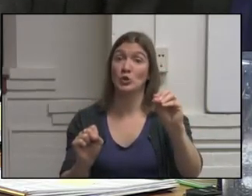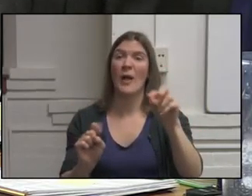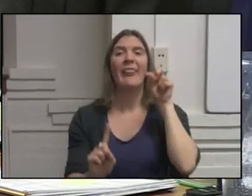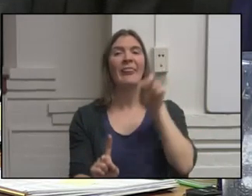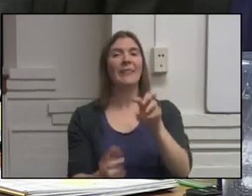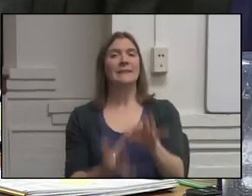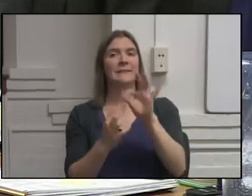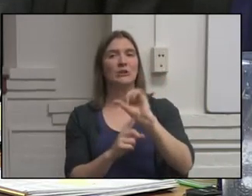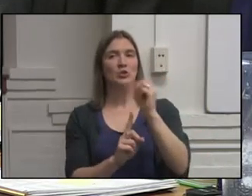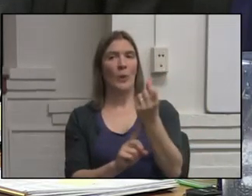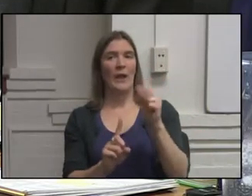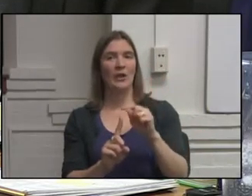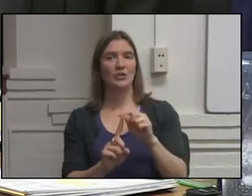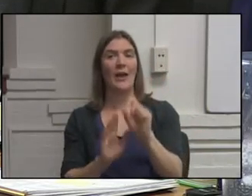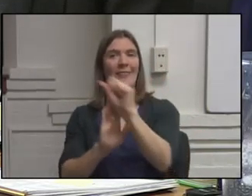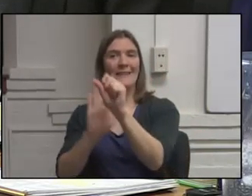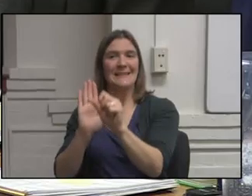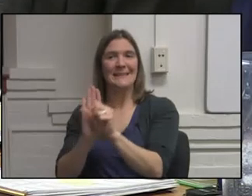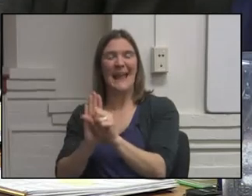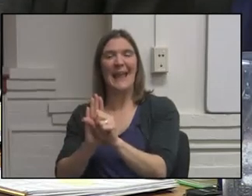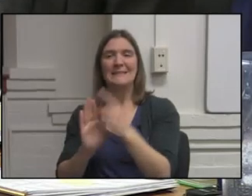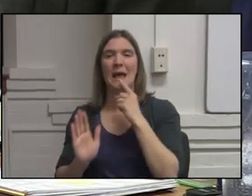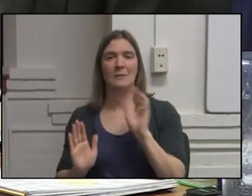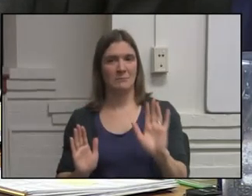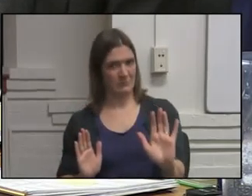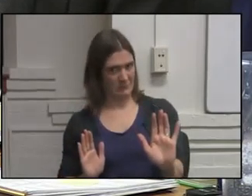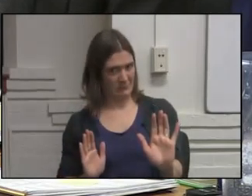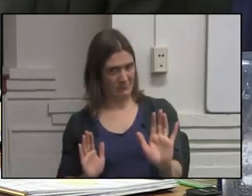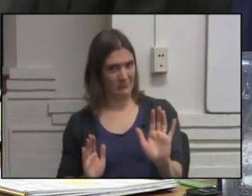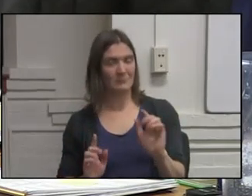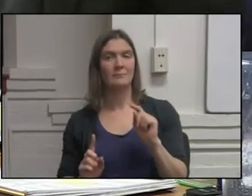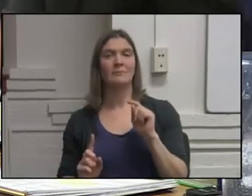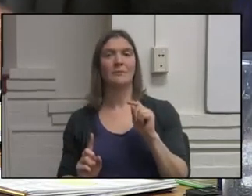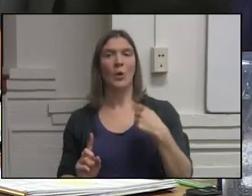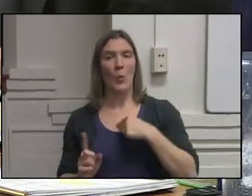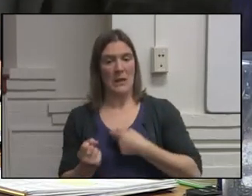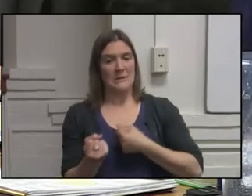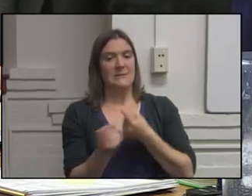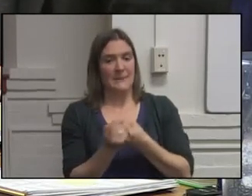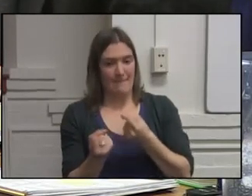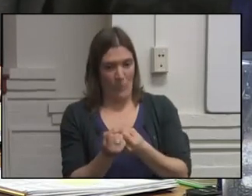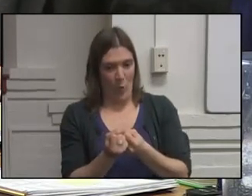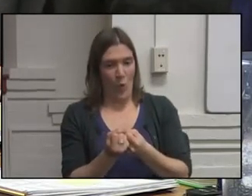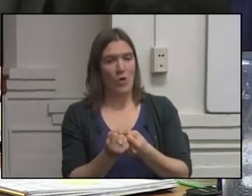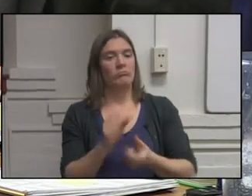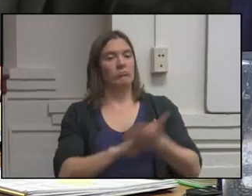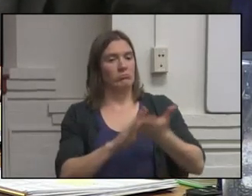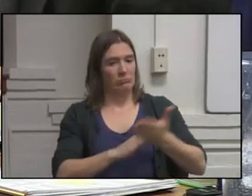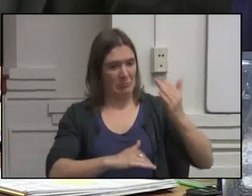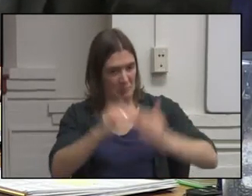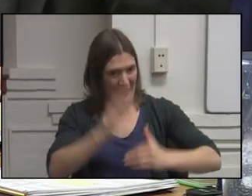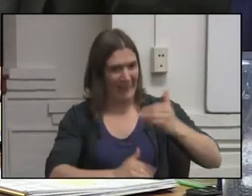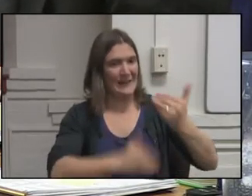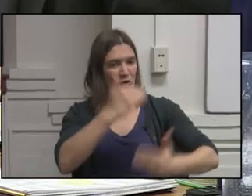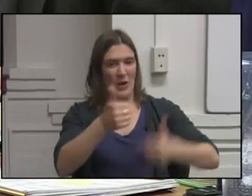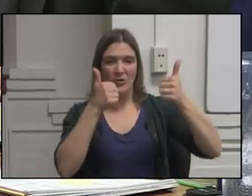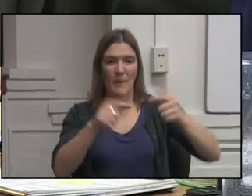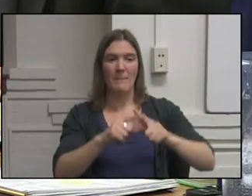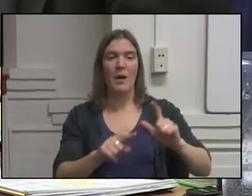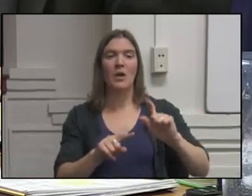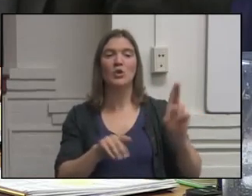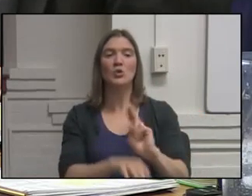this particular instance, the state was very clear that they were supportive of this effort and wished for us to use